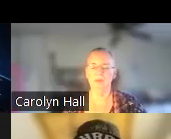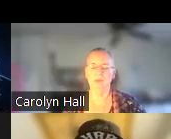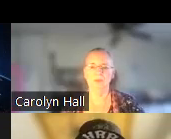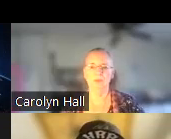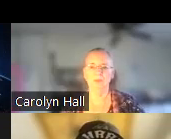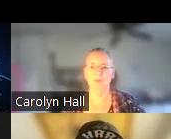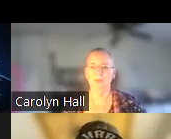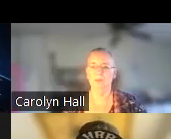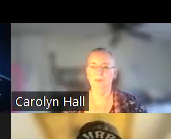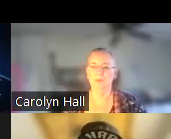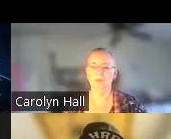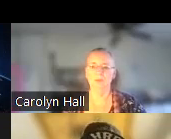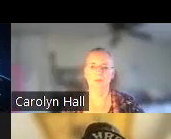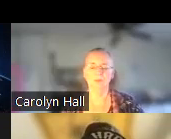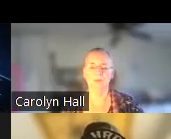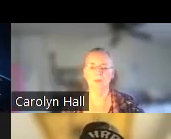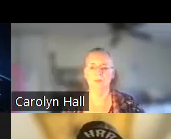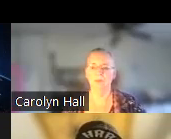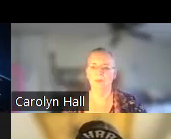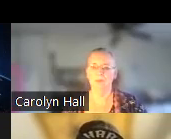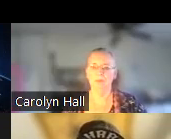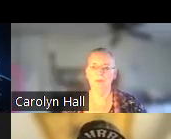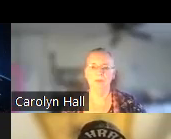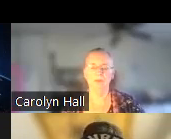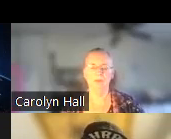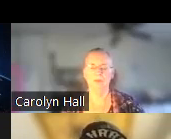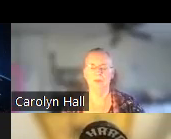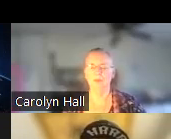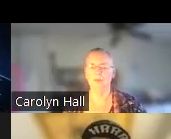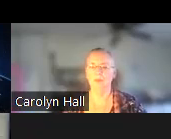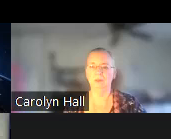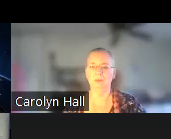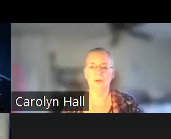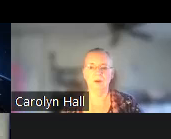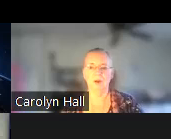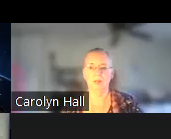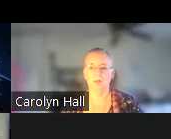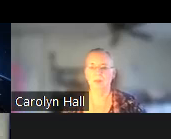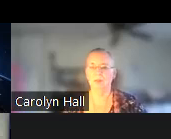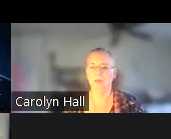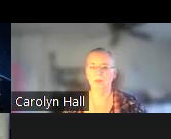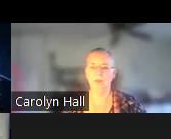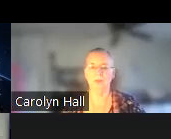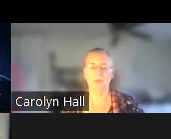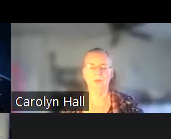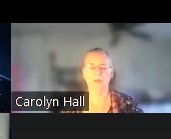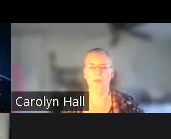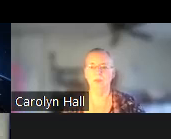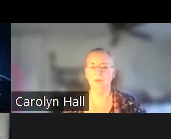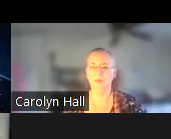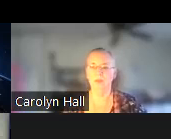well. So yes, we set the precedents as well as administration. So thank you. Mutual accountability.